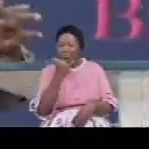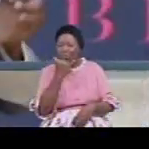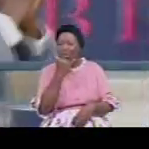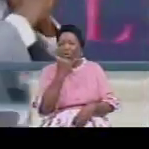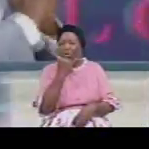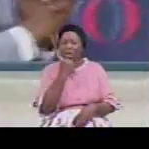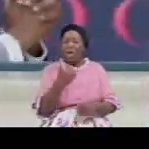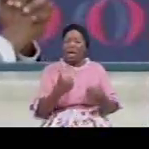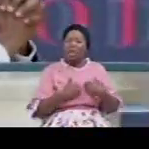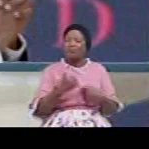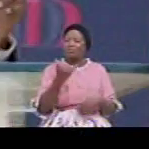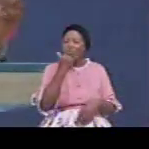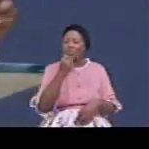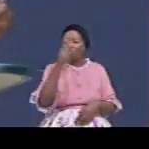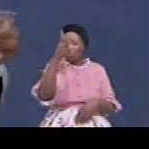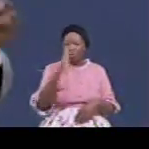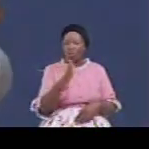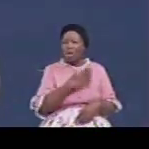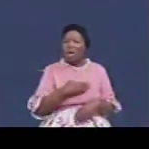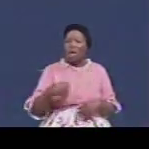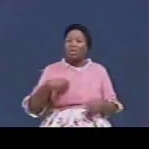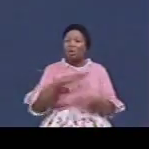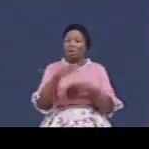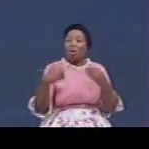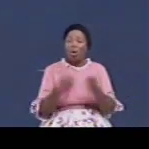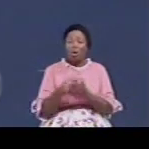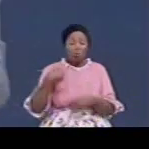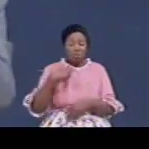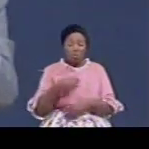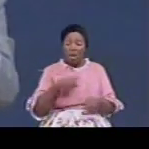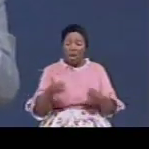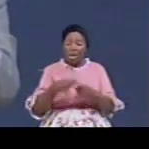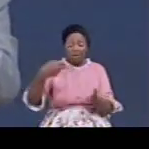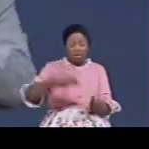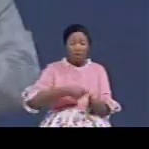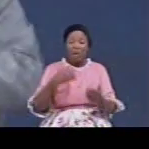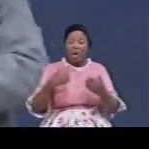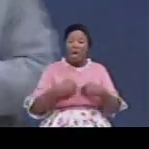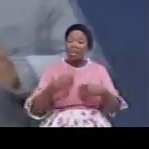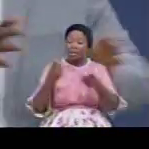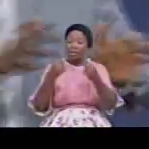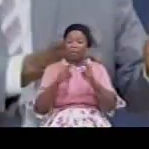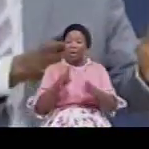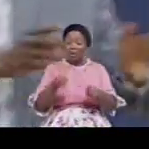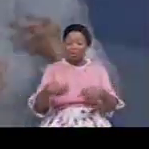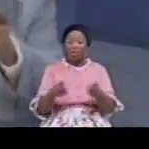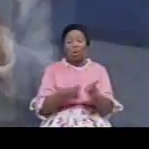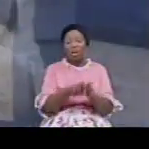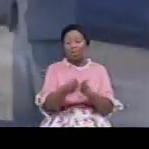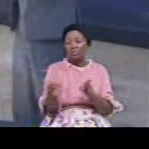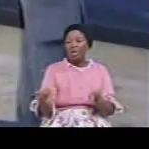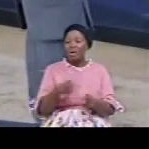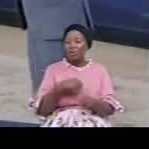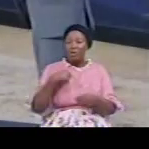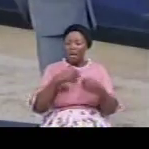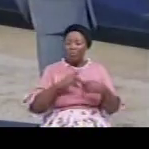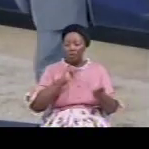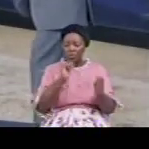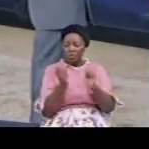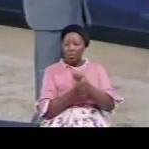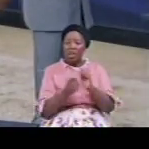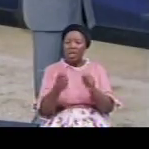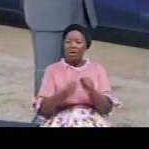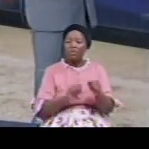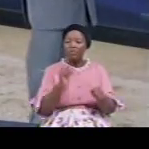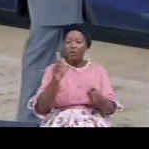God, and all we like sheep have gone astray. We have turned everyone to his